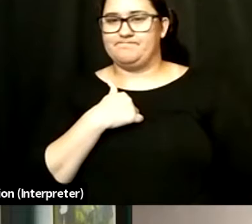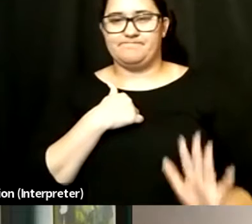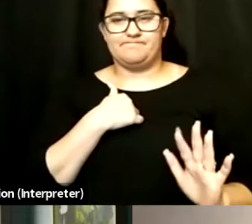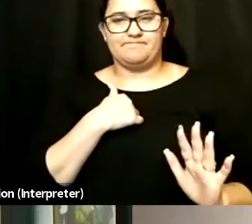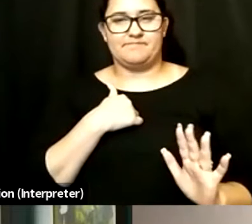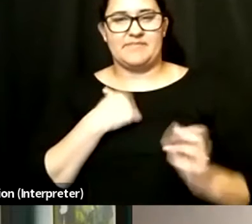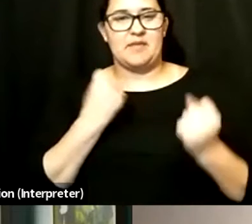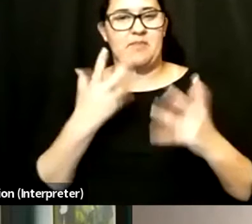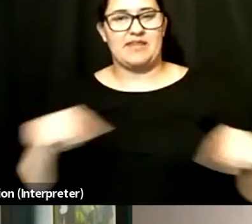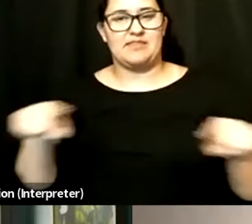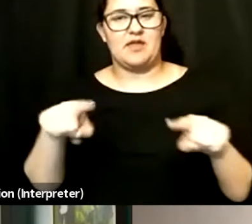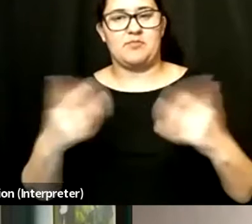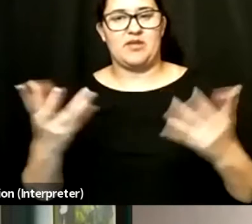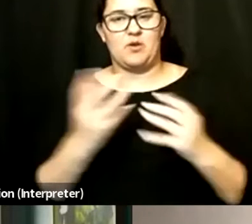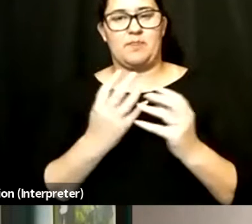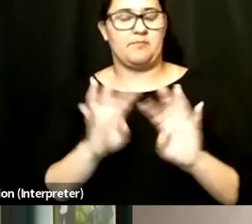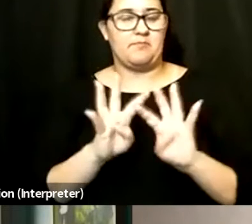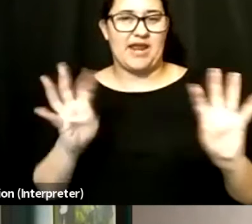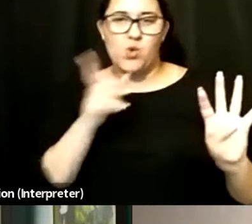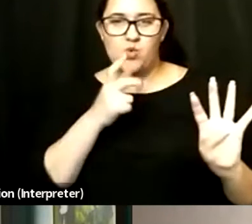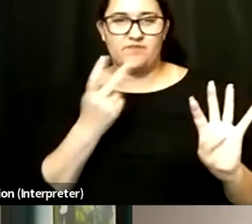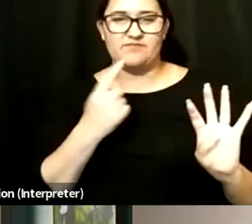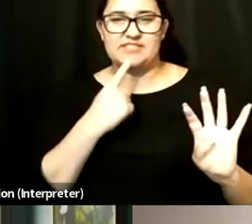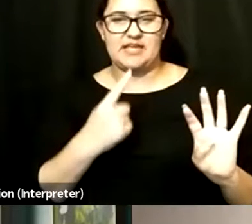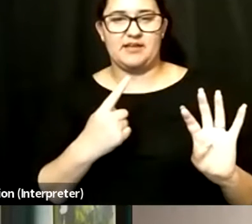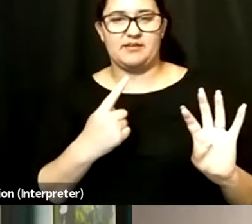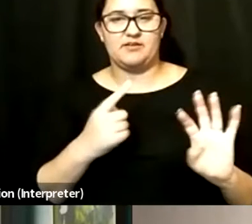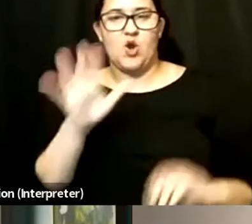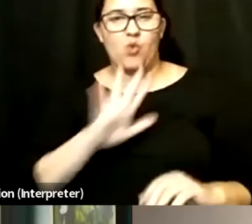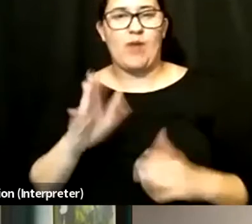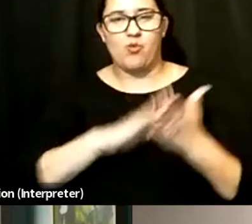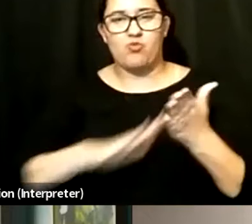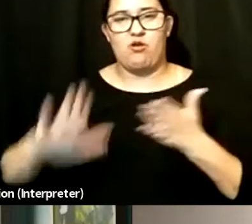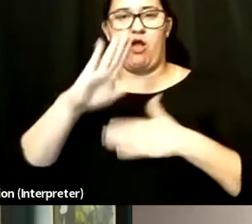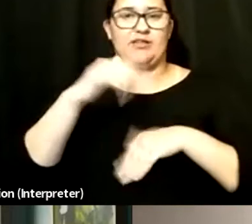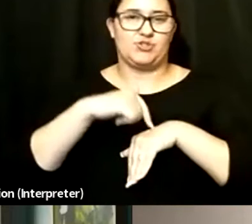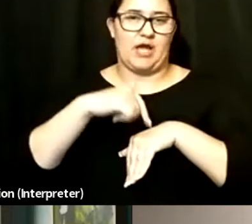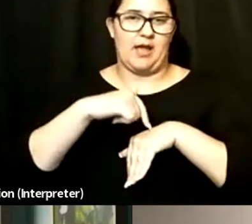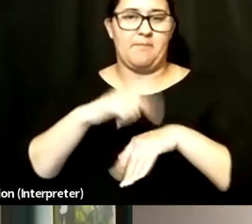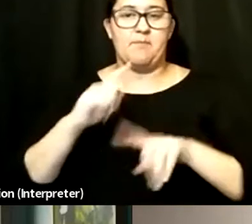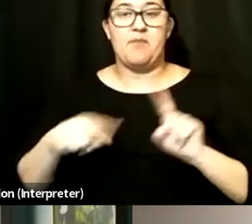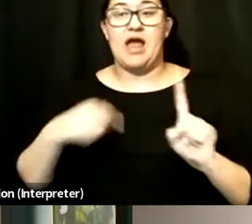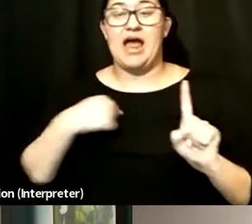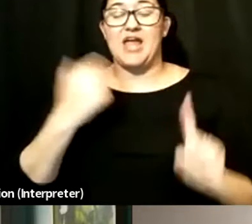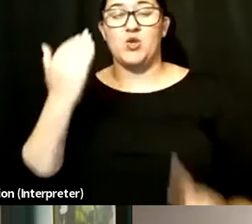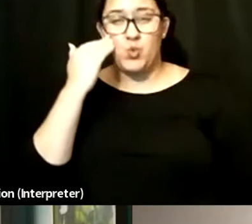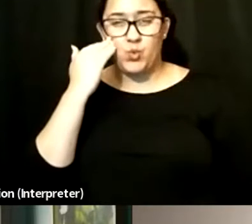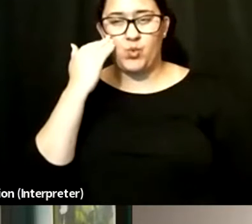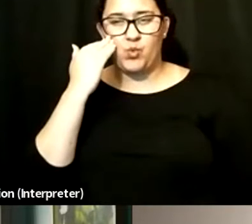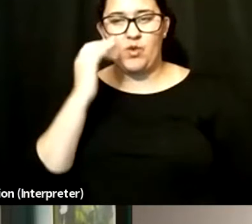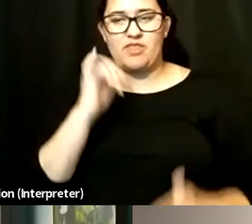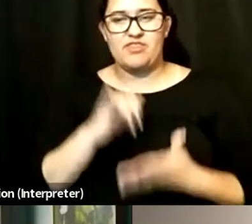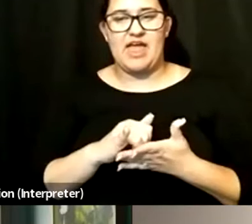many of the other folks on the panel have said, which is around college. But I knew it was